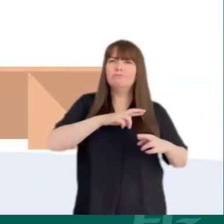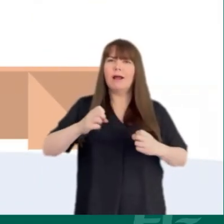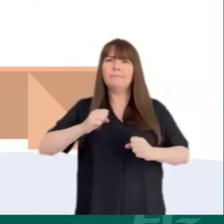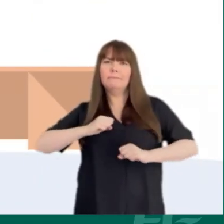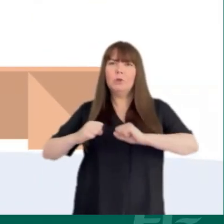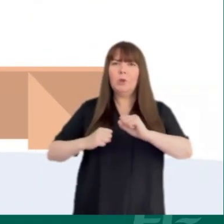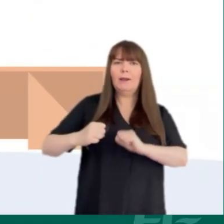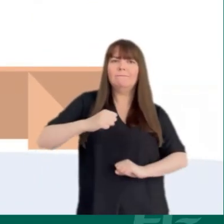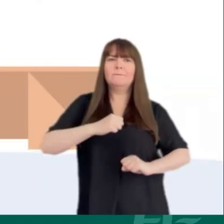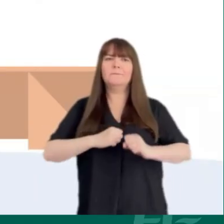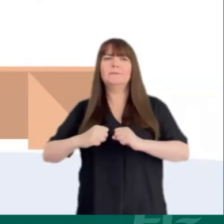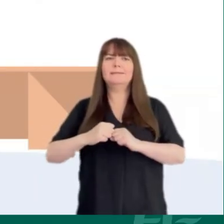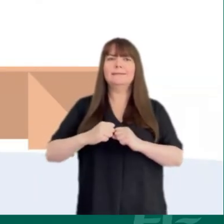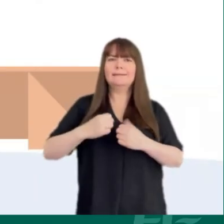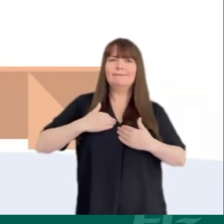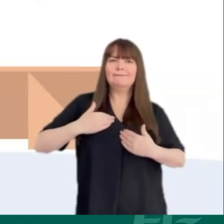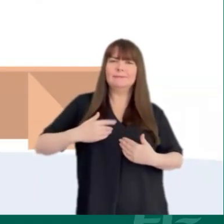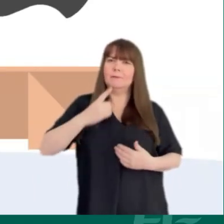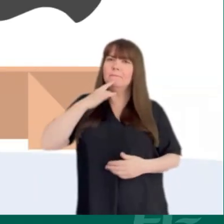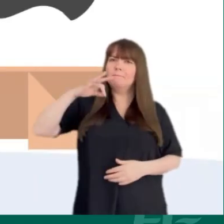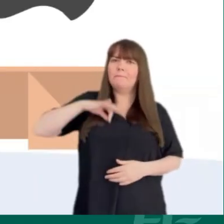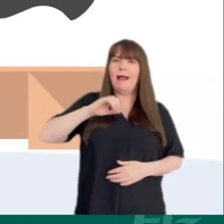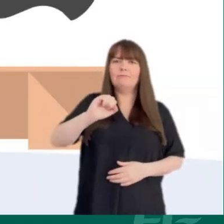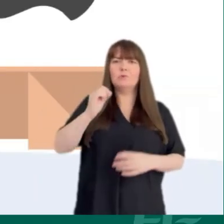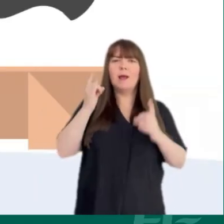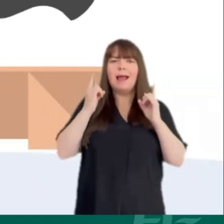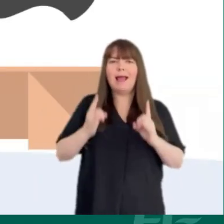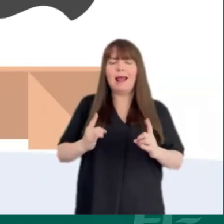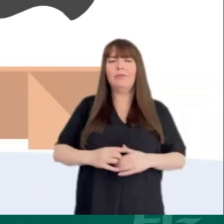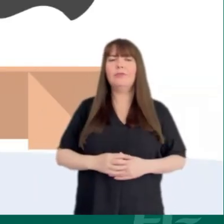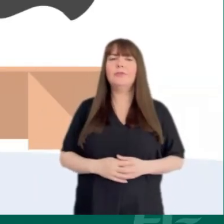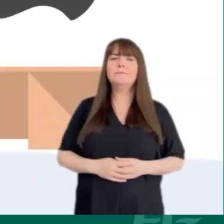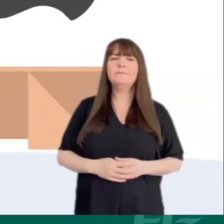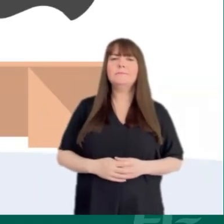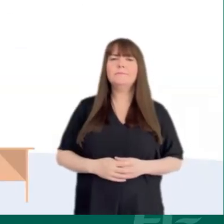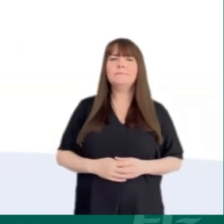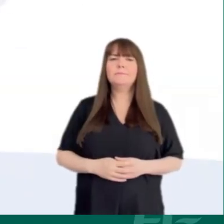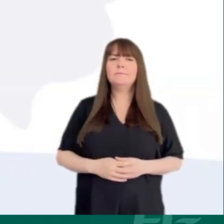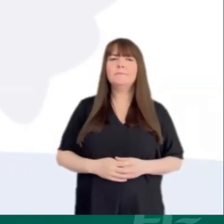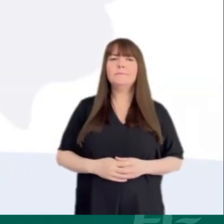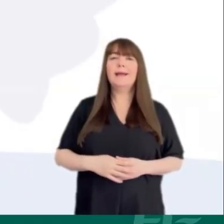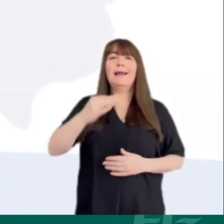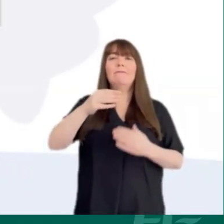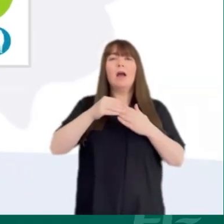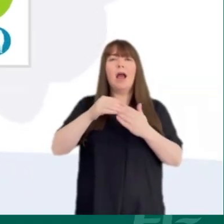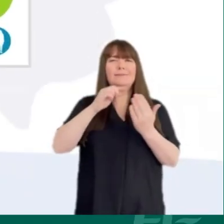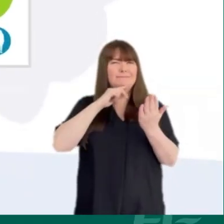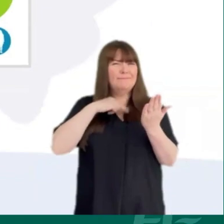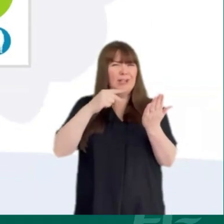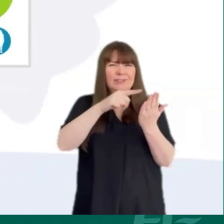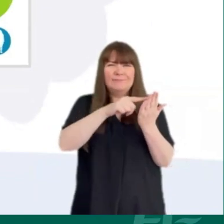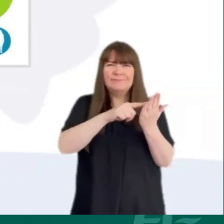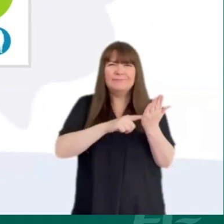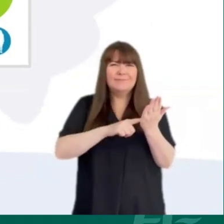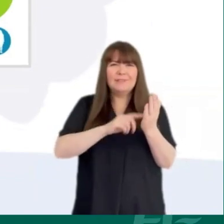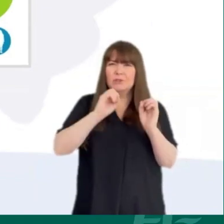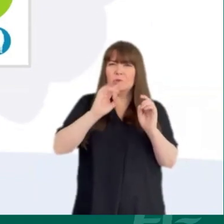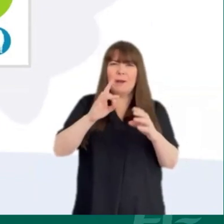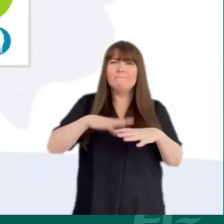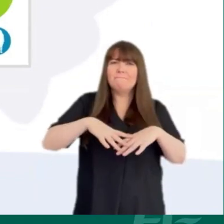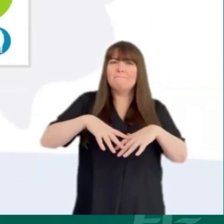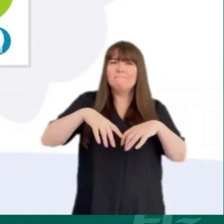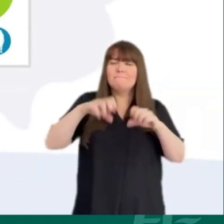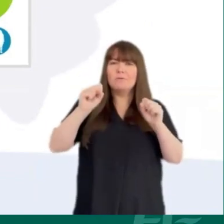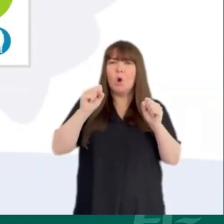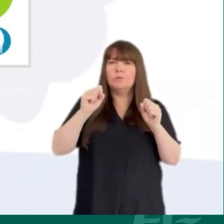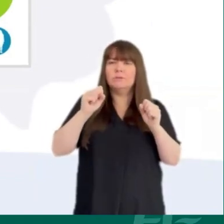spent sitting down with any form of physical activity benefits your health. If you can't meet these guidelines yet, that's okay. Just